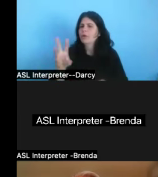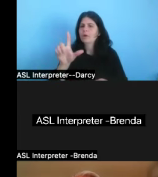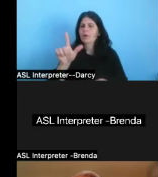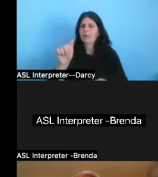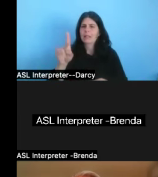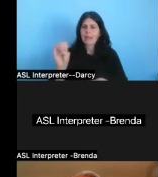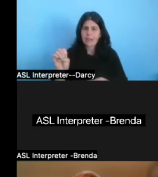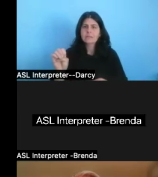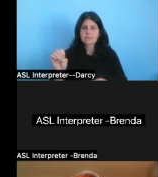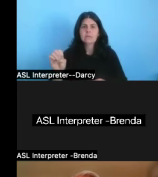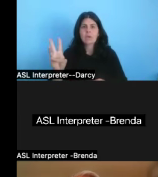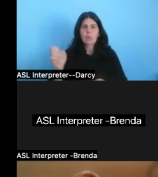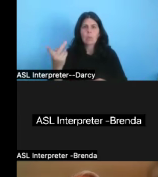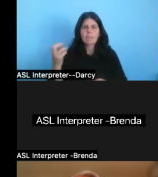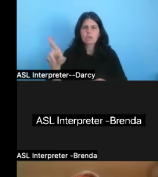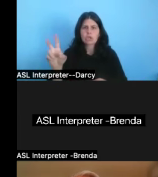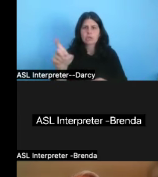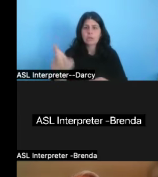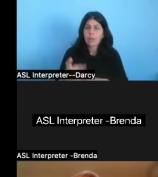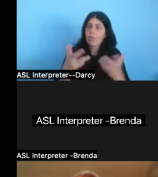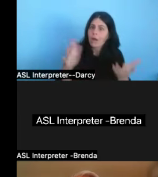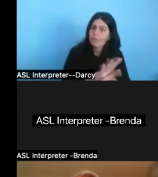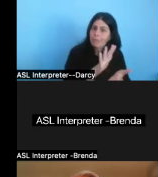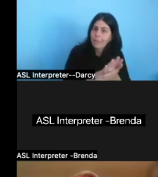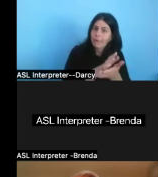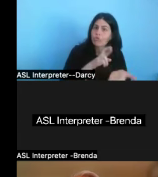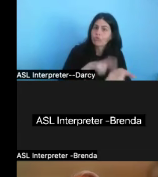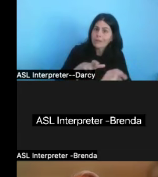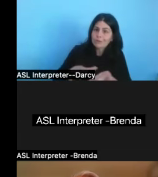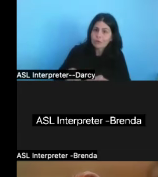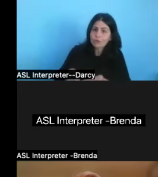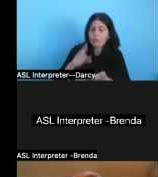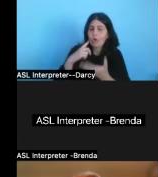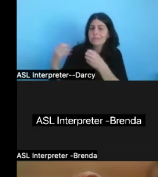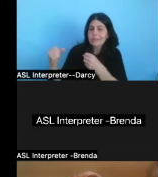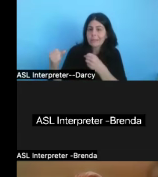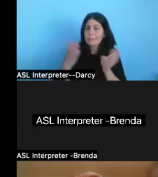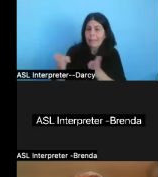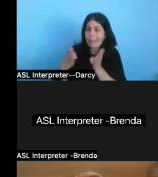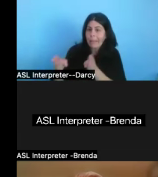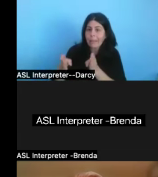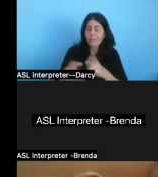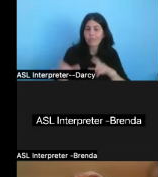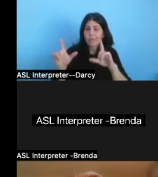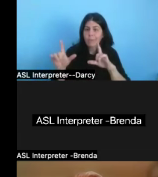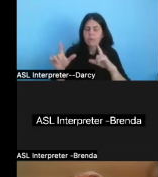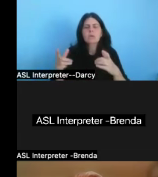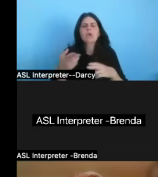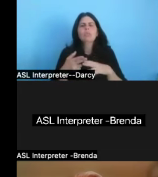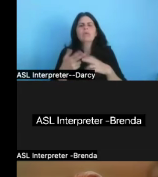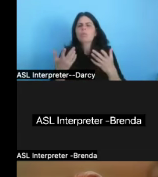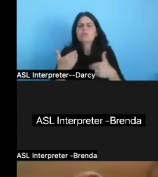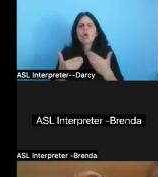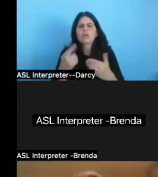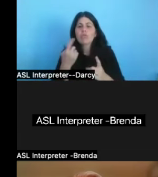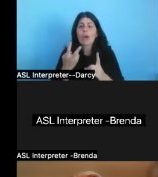and research and such on planning, resilience planning and frameworks. What's the progress on actual implementation?